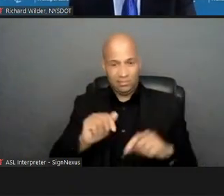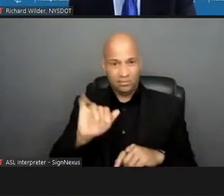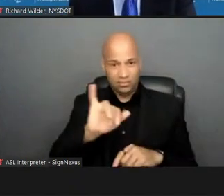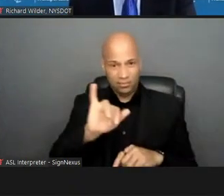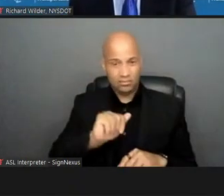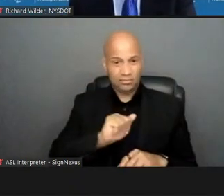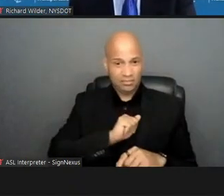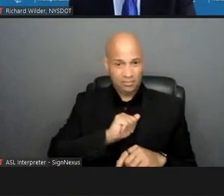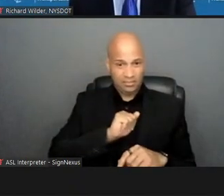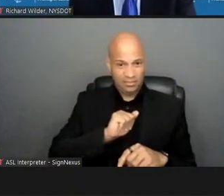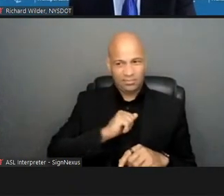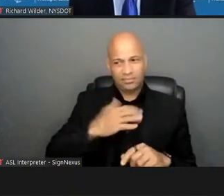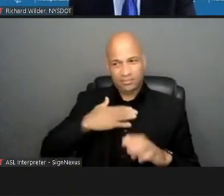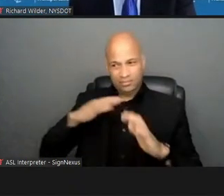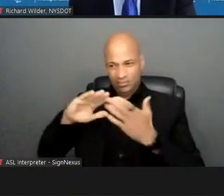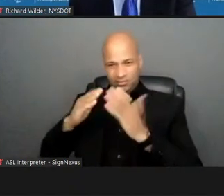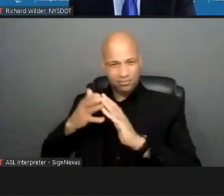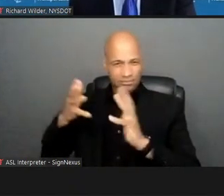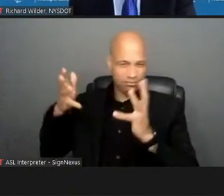foreign